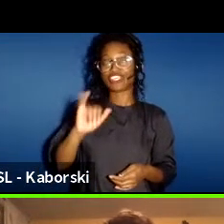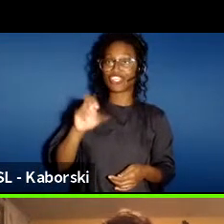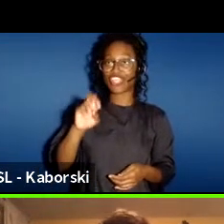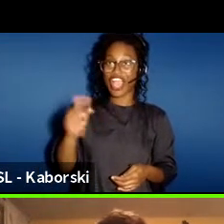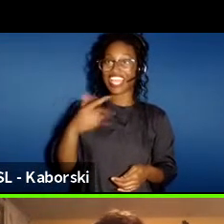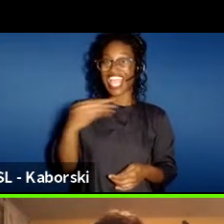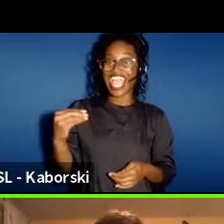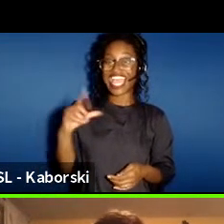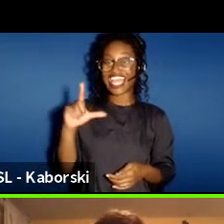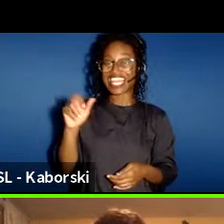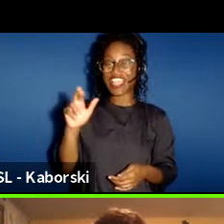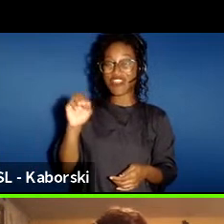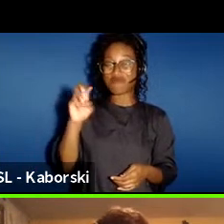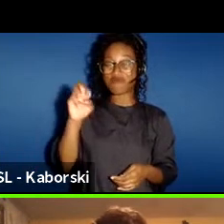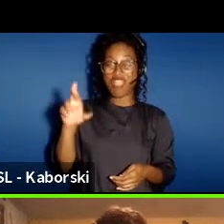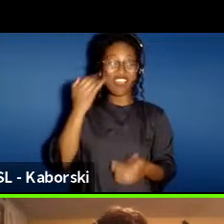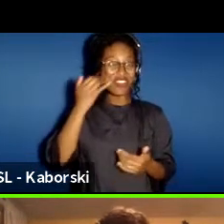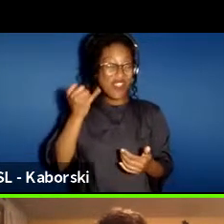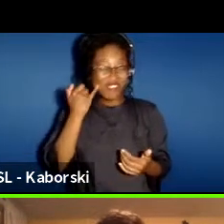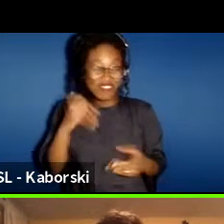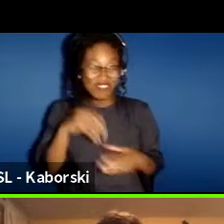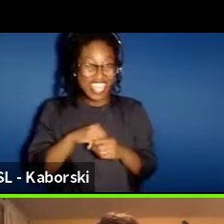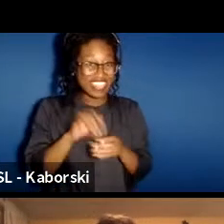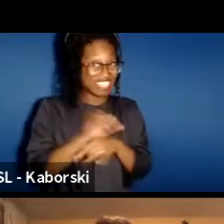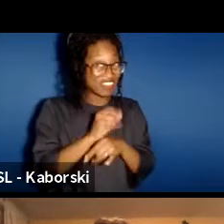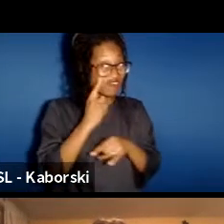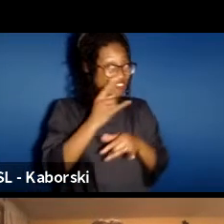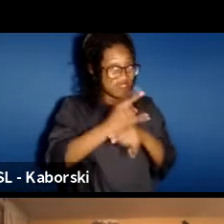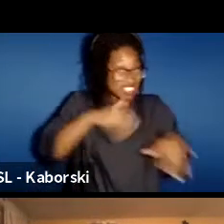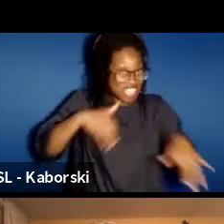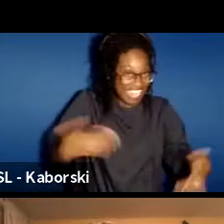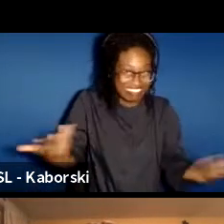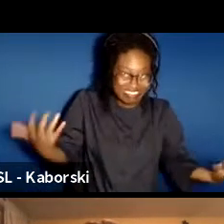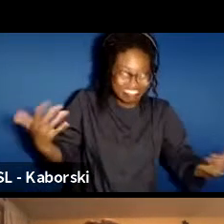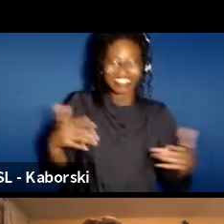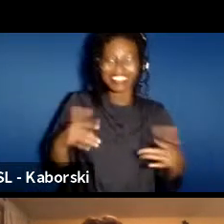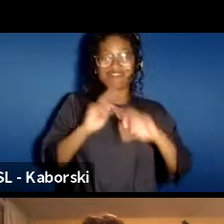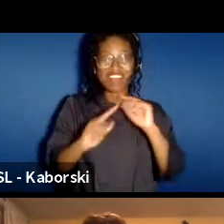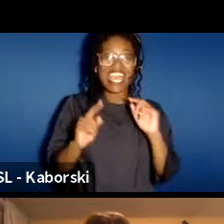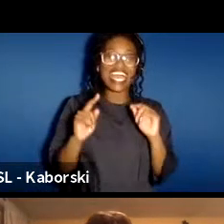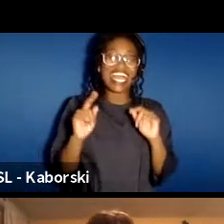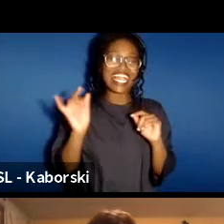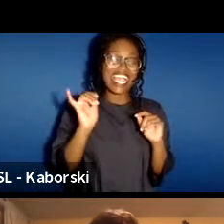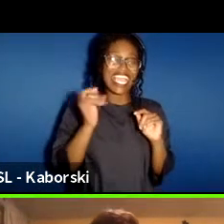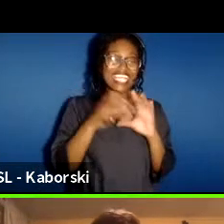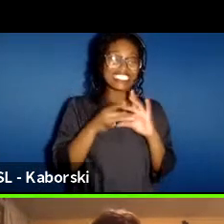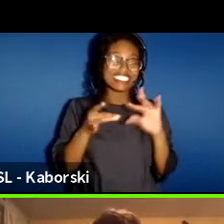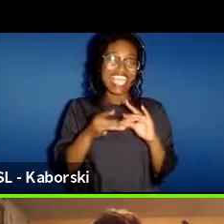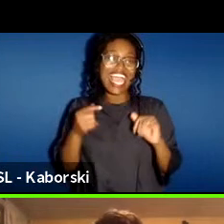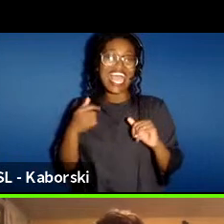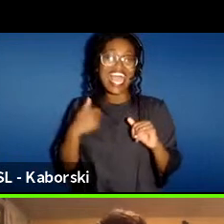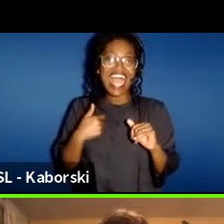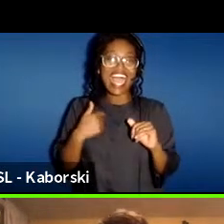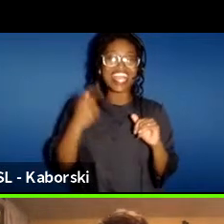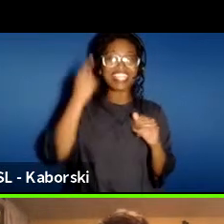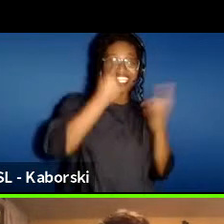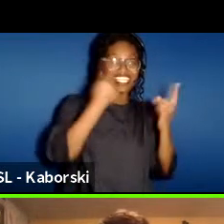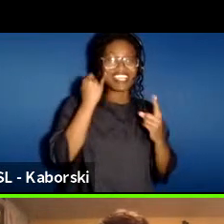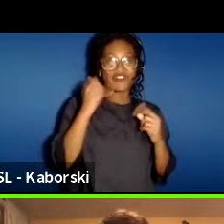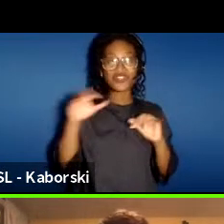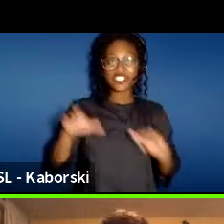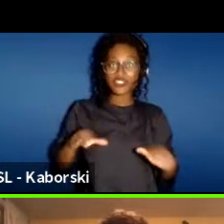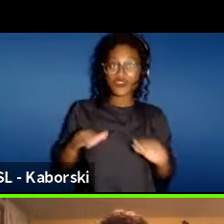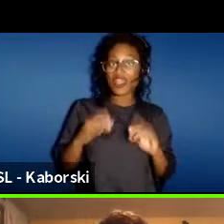that I am in the industry of spirits yet, like I said, but I would say that to do it, to be successful at